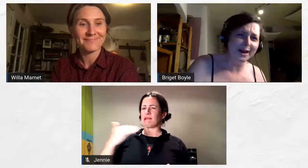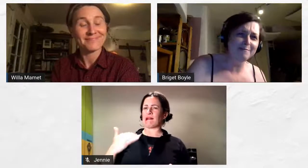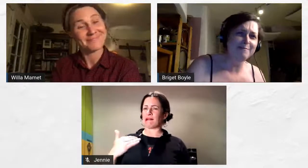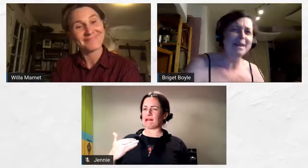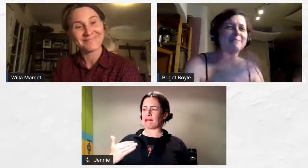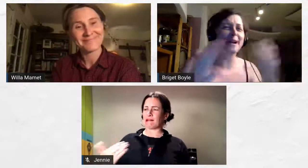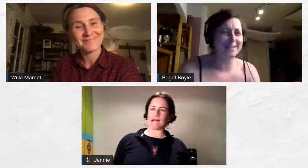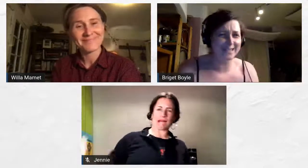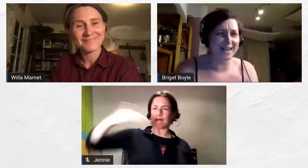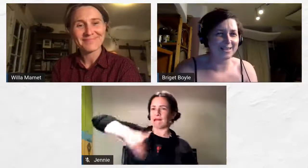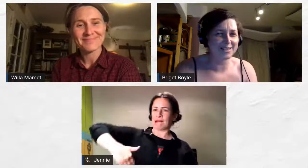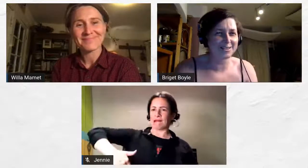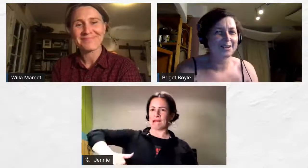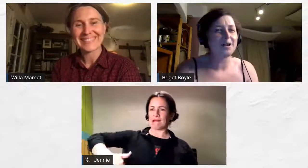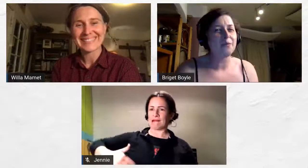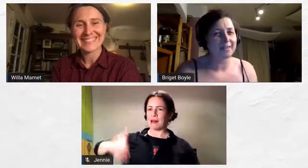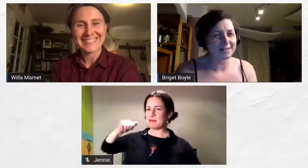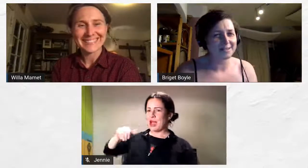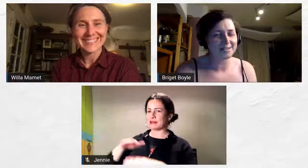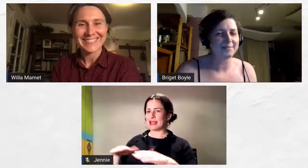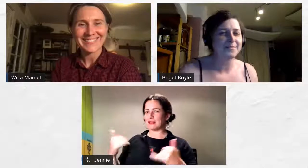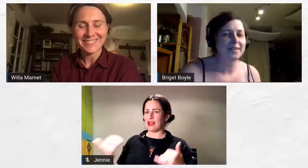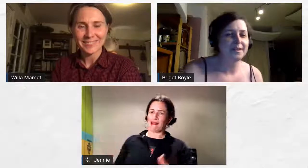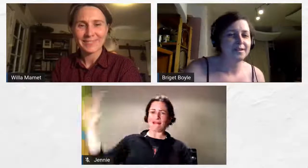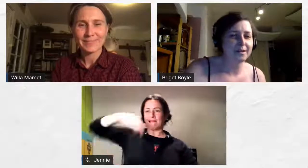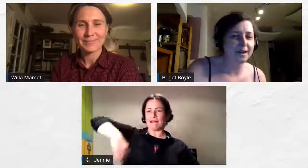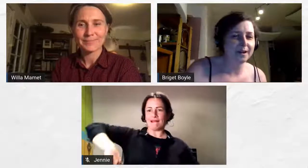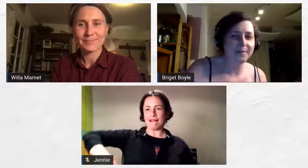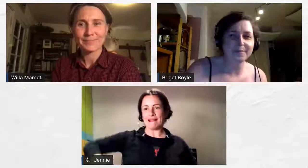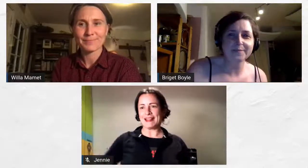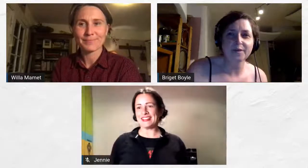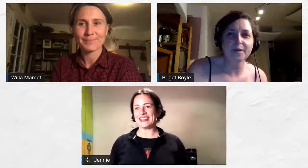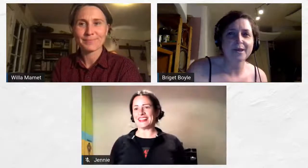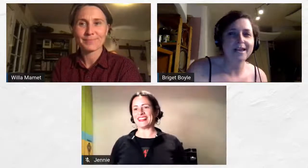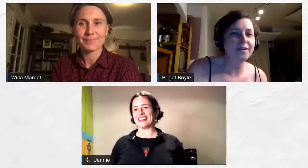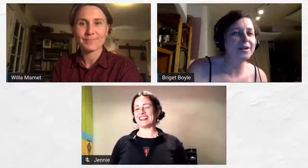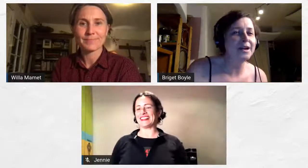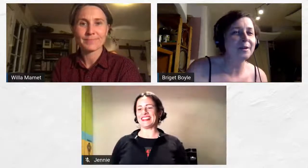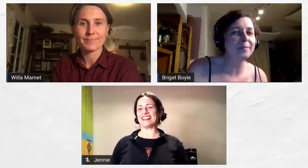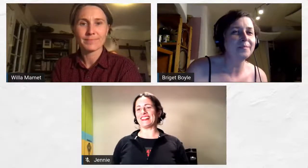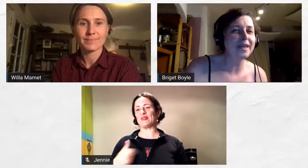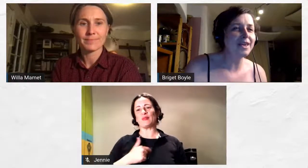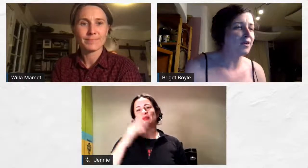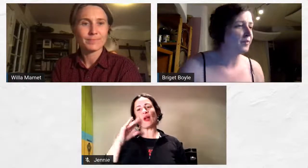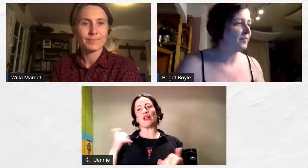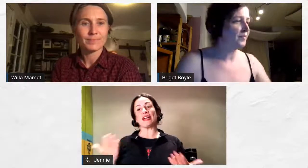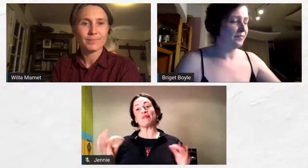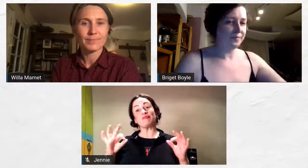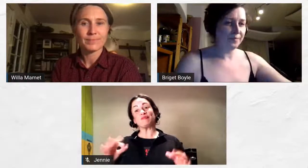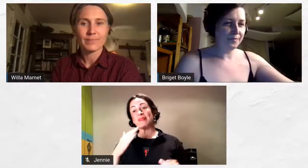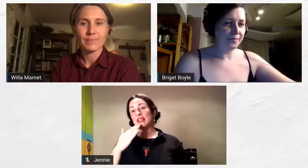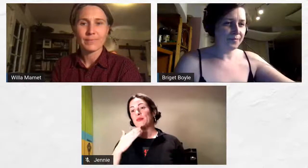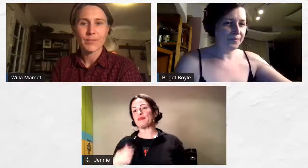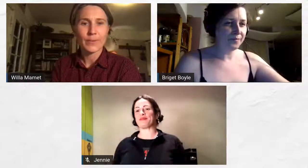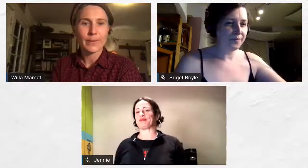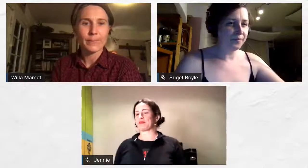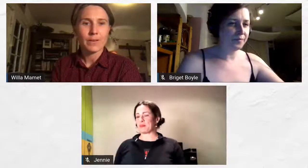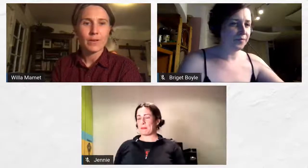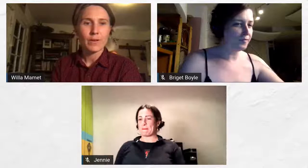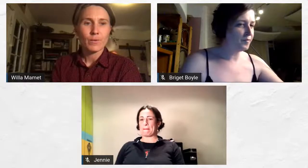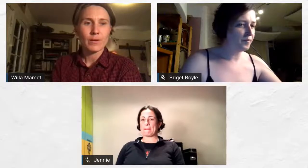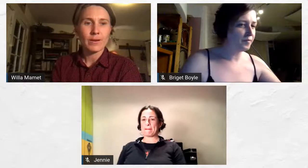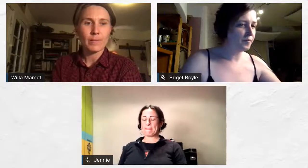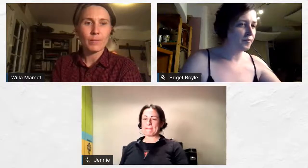along and be backstage with us so that we can know you're here. Thank you.